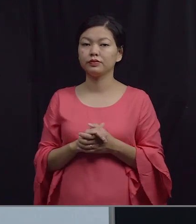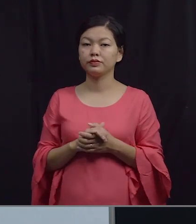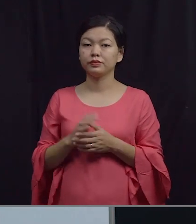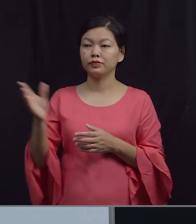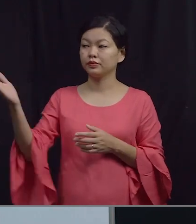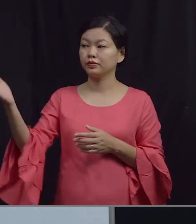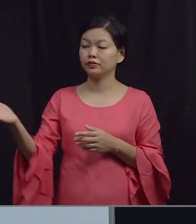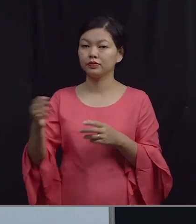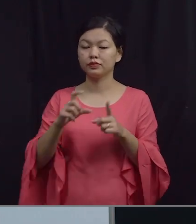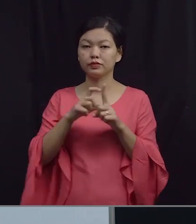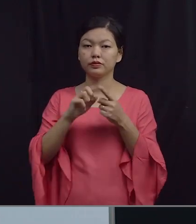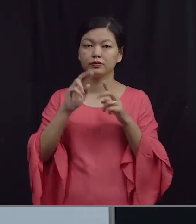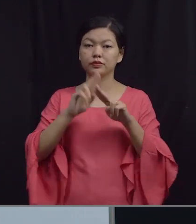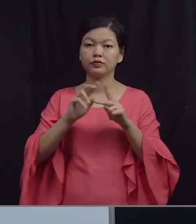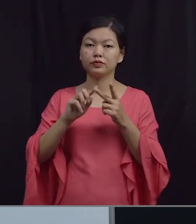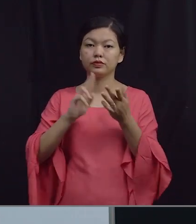optical